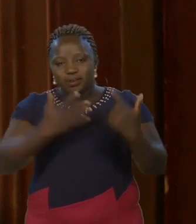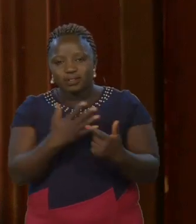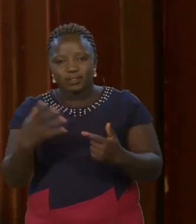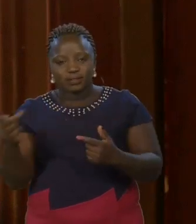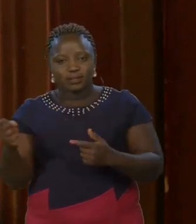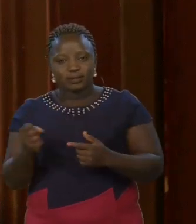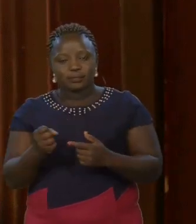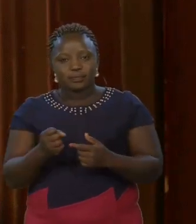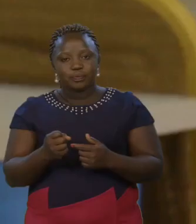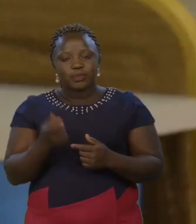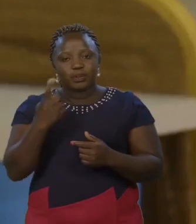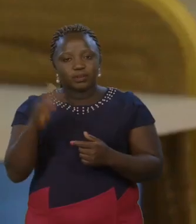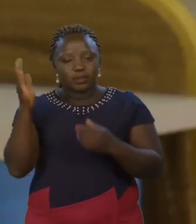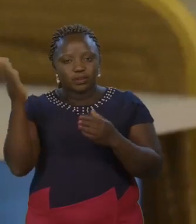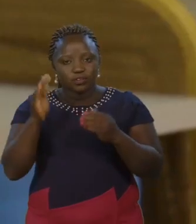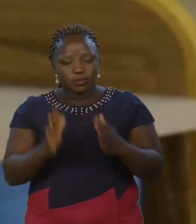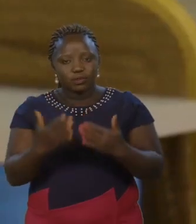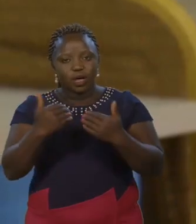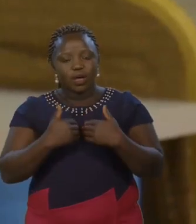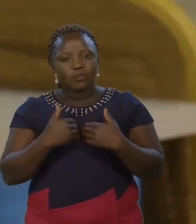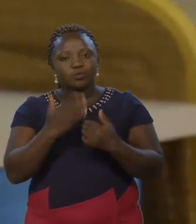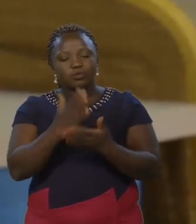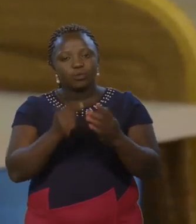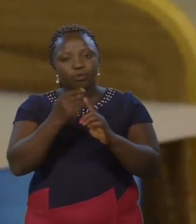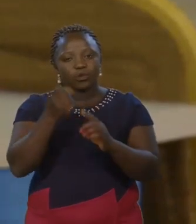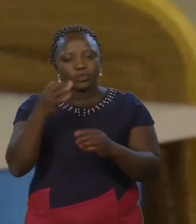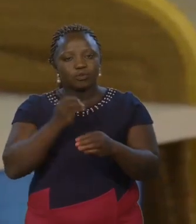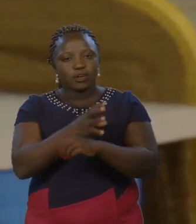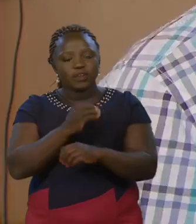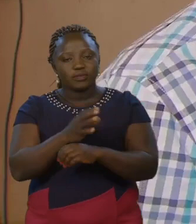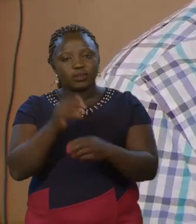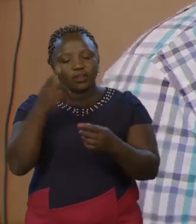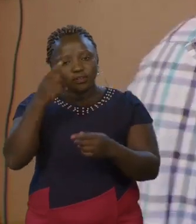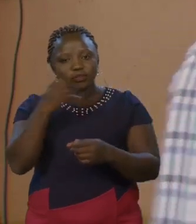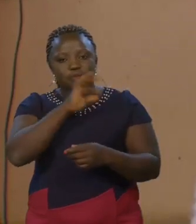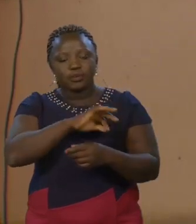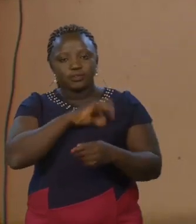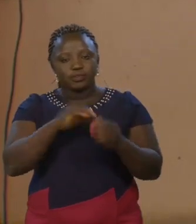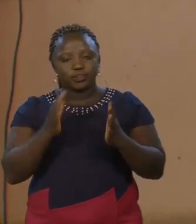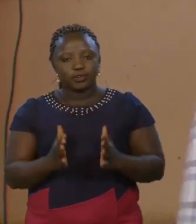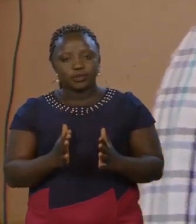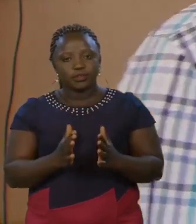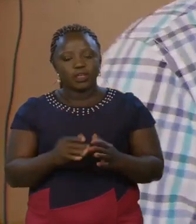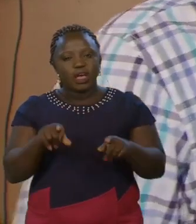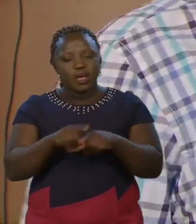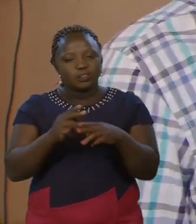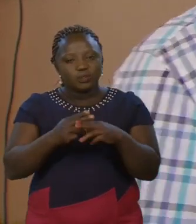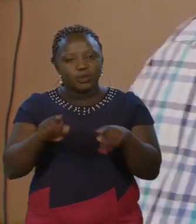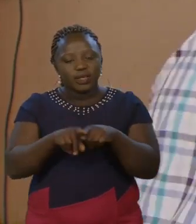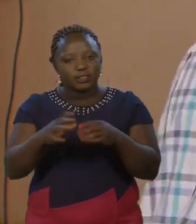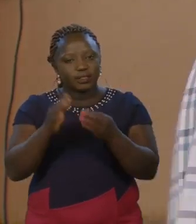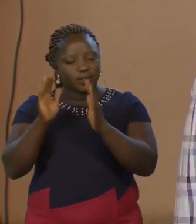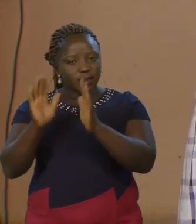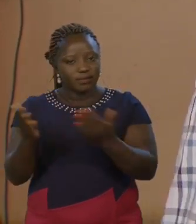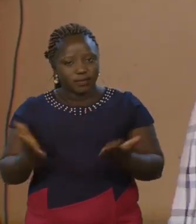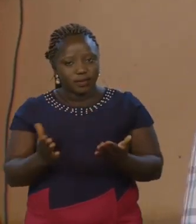I have confidence, a lot of it. The instructors have some words of advice for the beneficiaries. As soon as